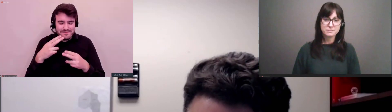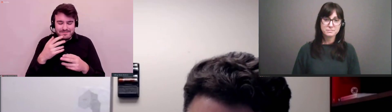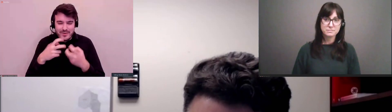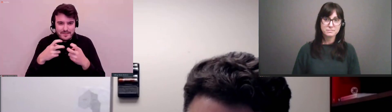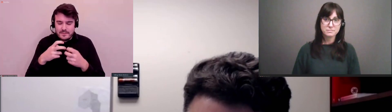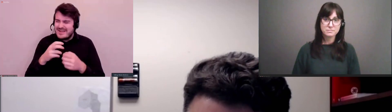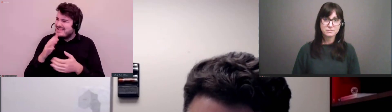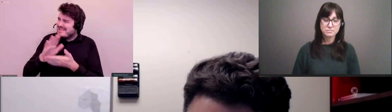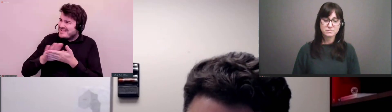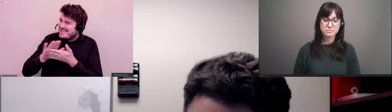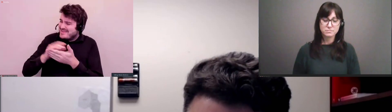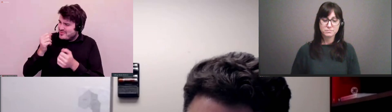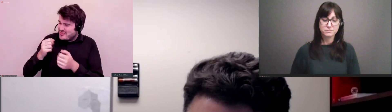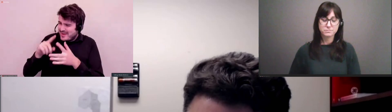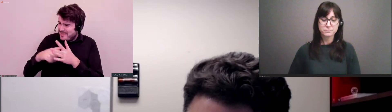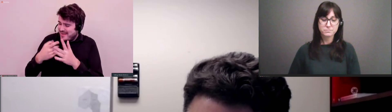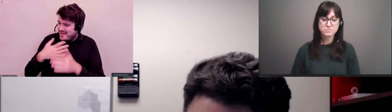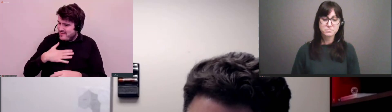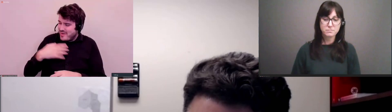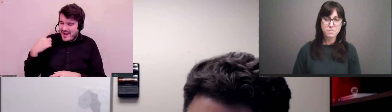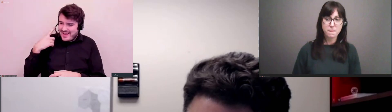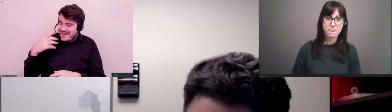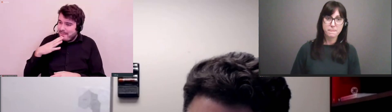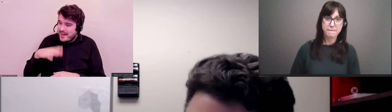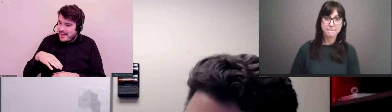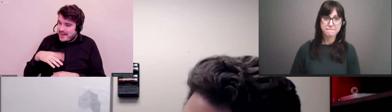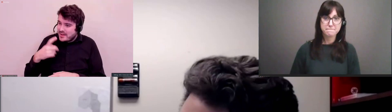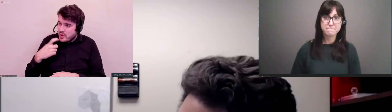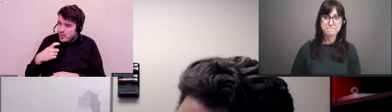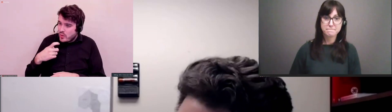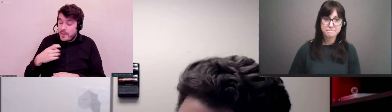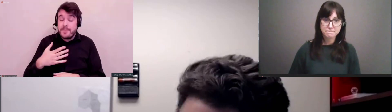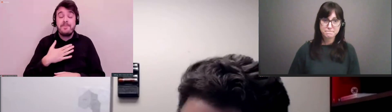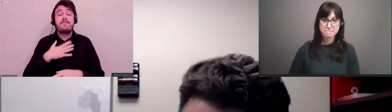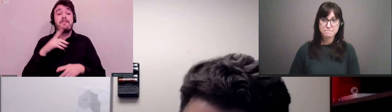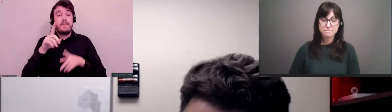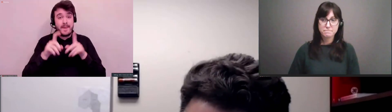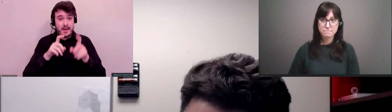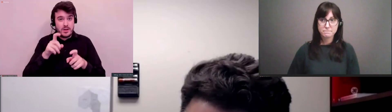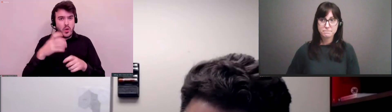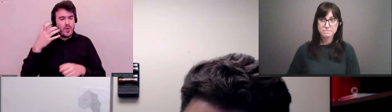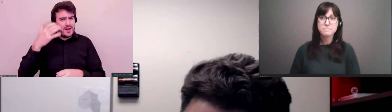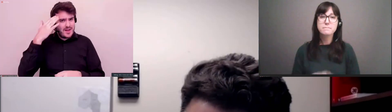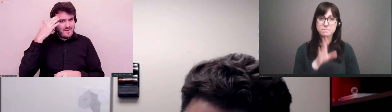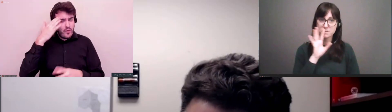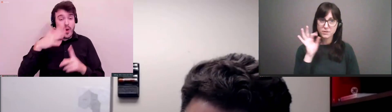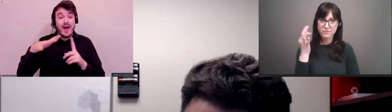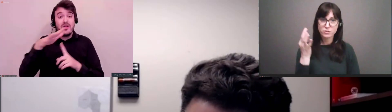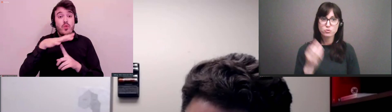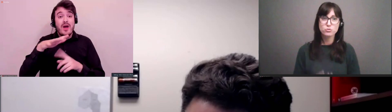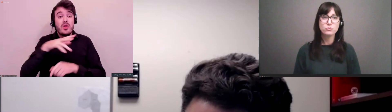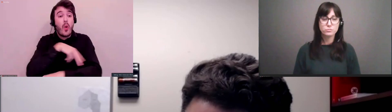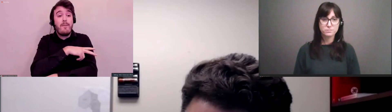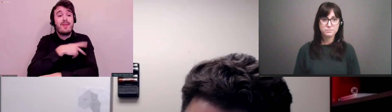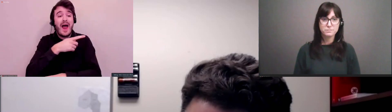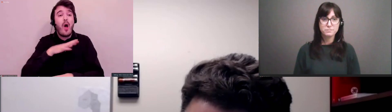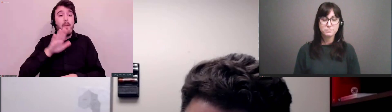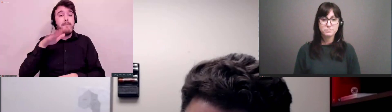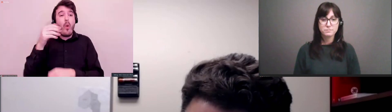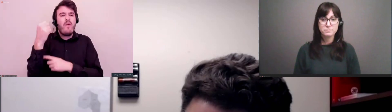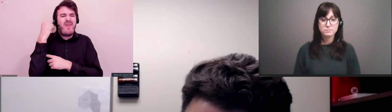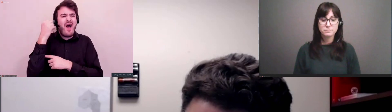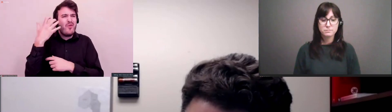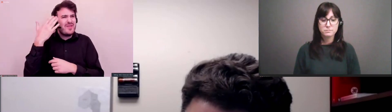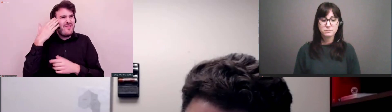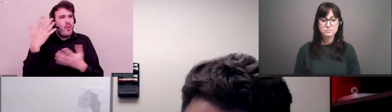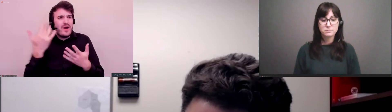Peux-tu, s'il vous plaît, répéter la question? Notre question, c'est savoir la situation à l'hôpital Montfort et comment